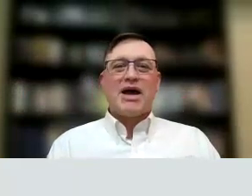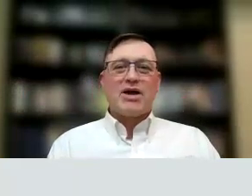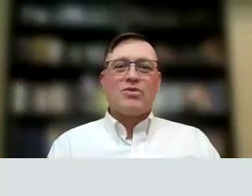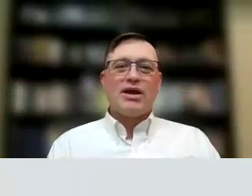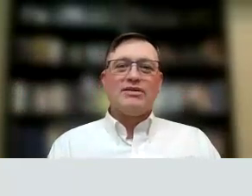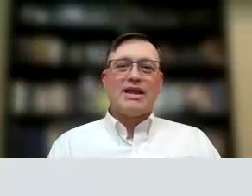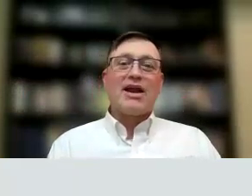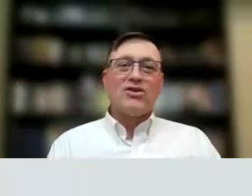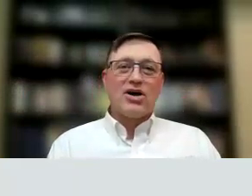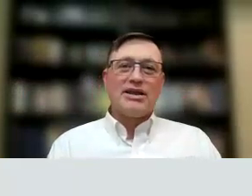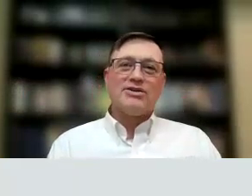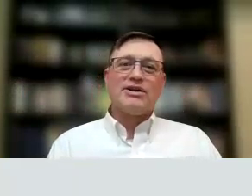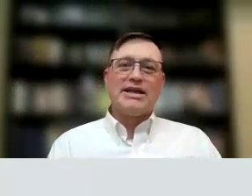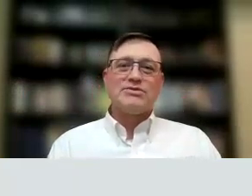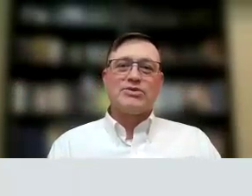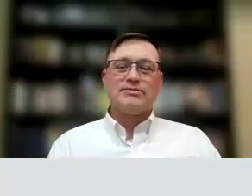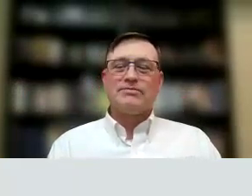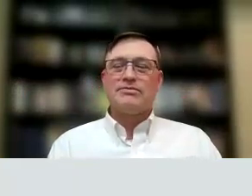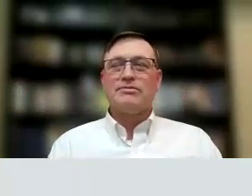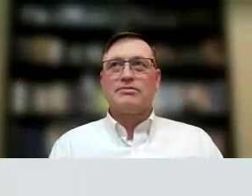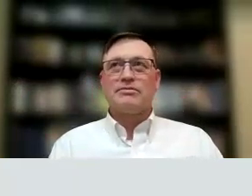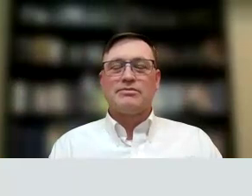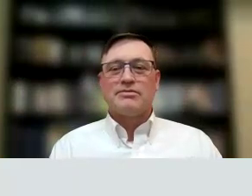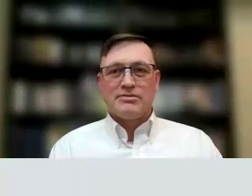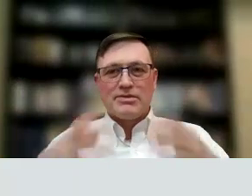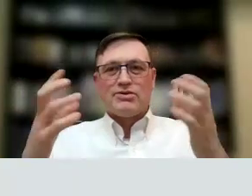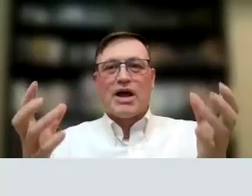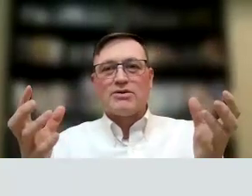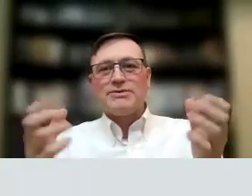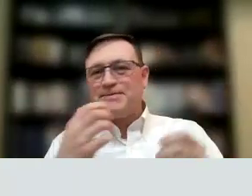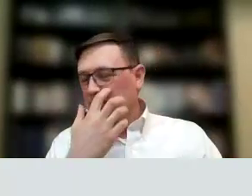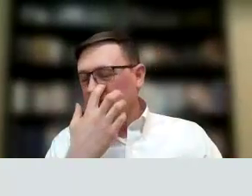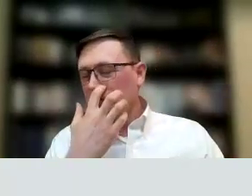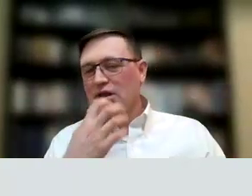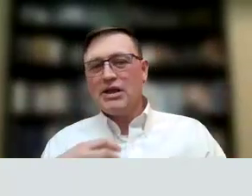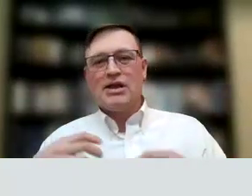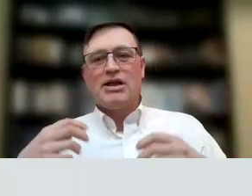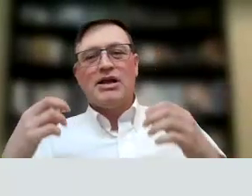and it was back when analog hearing aids were around.